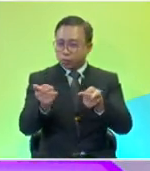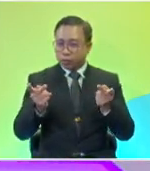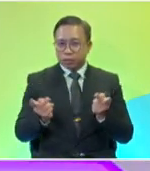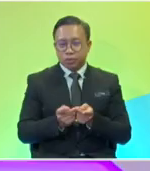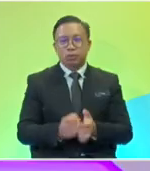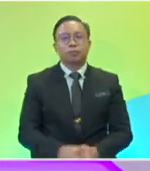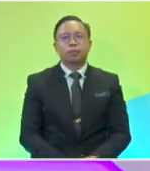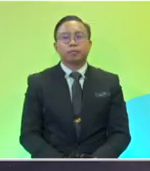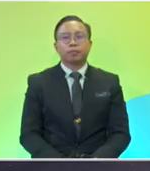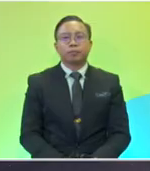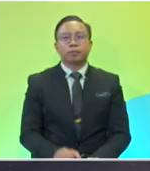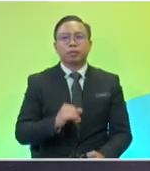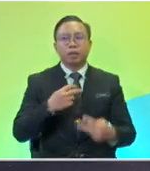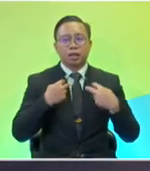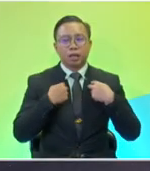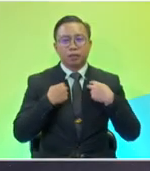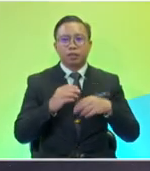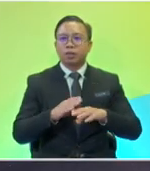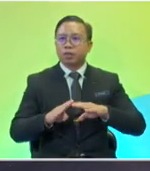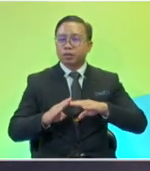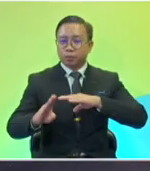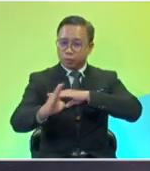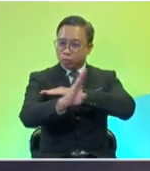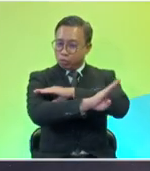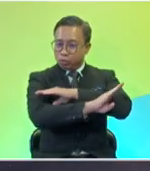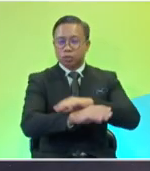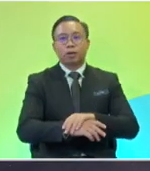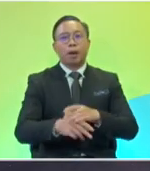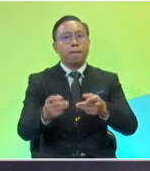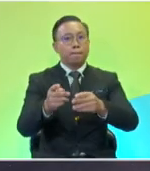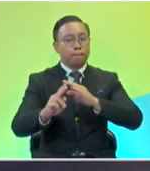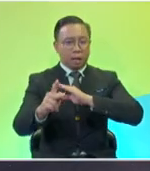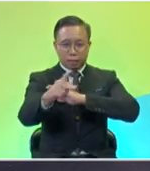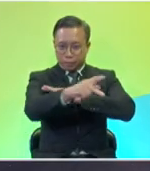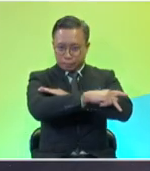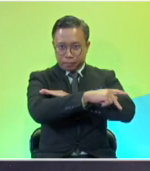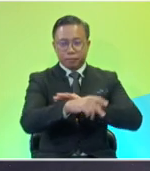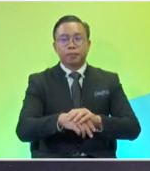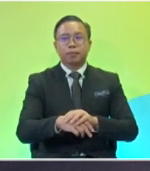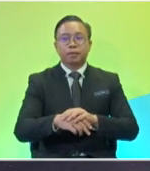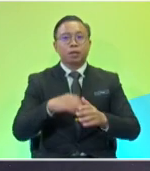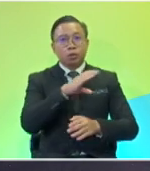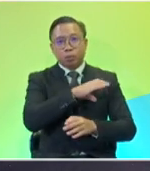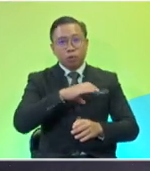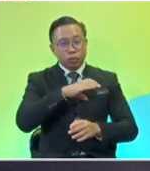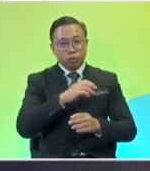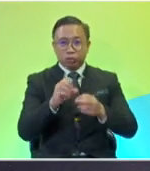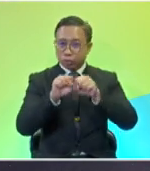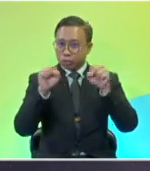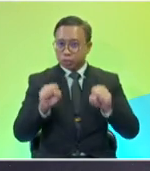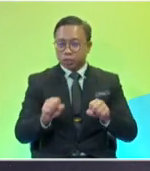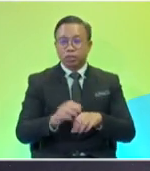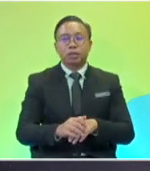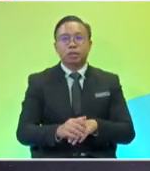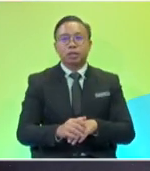here? I have the beach. Okay. Park. Mm-hmm. Police station.